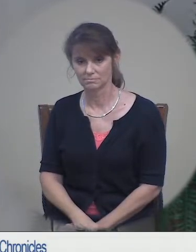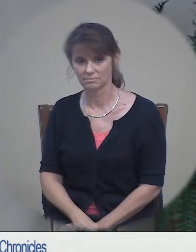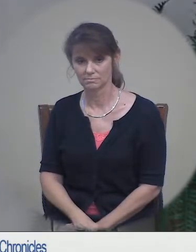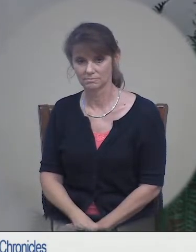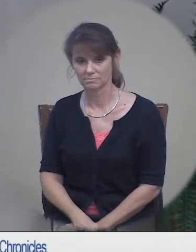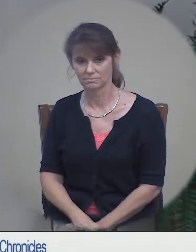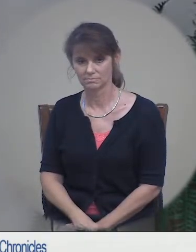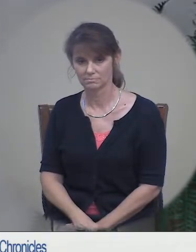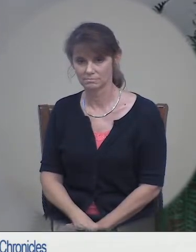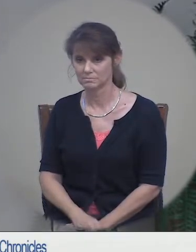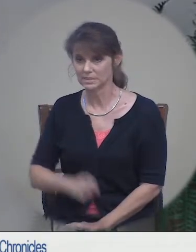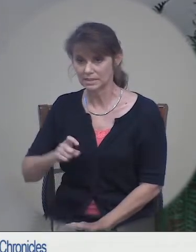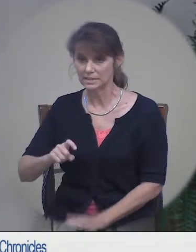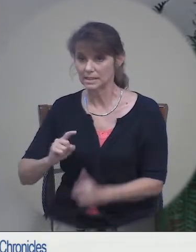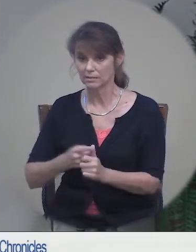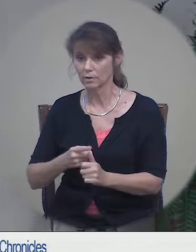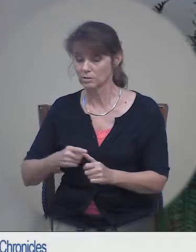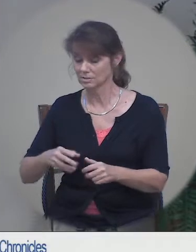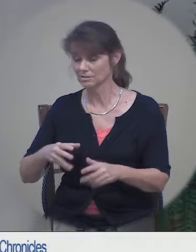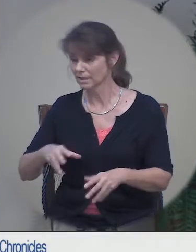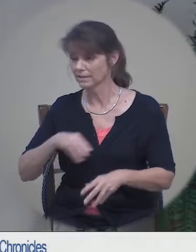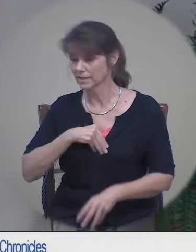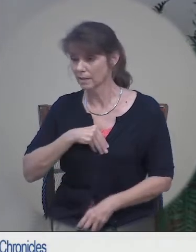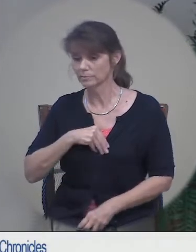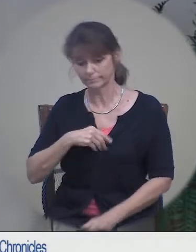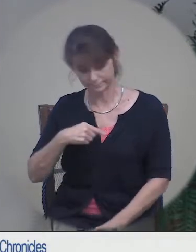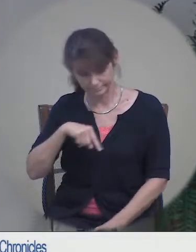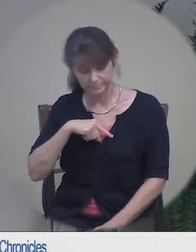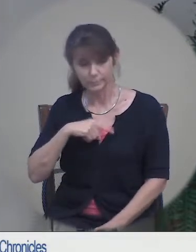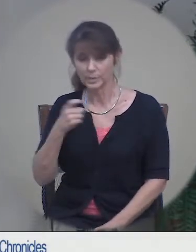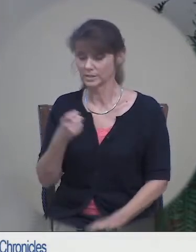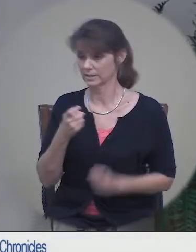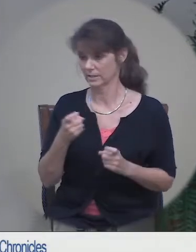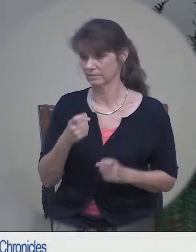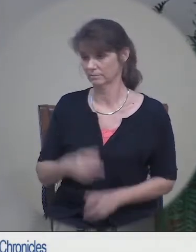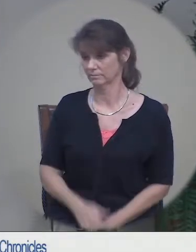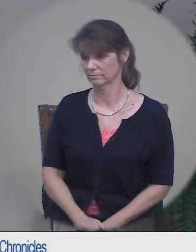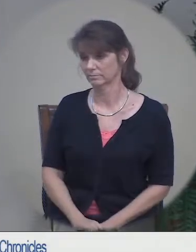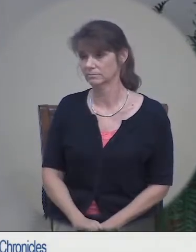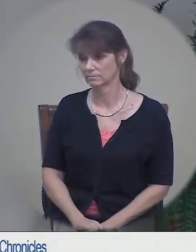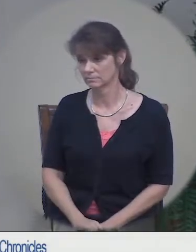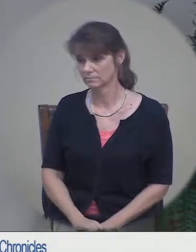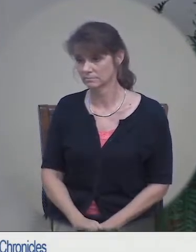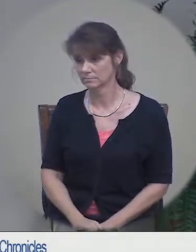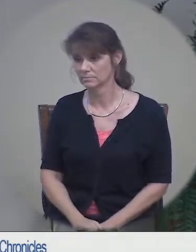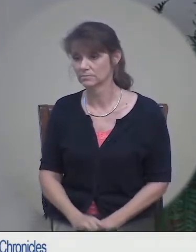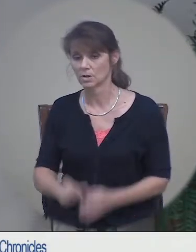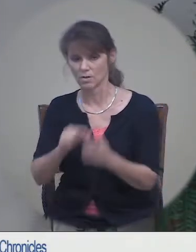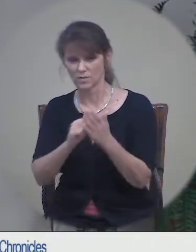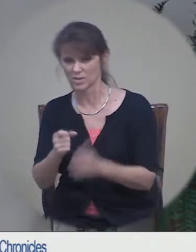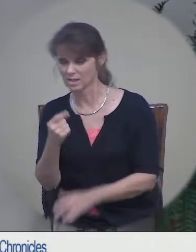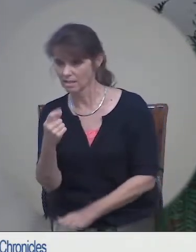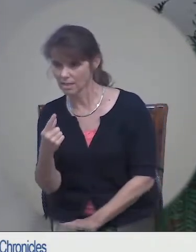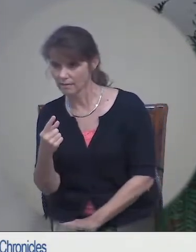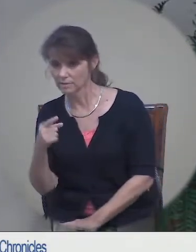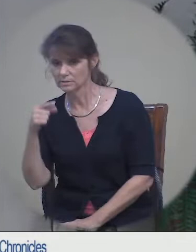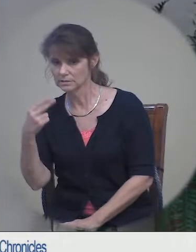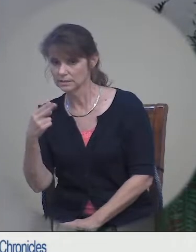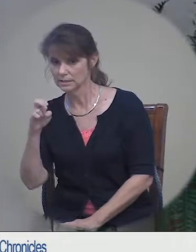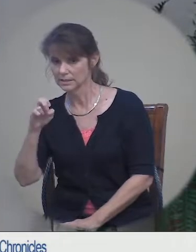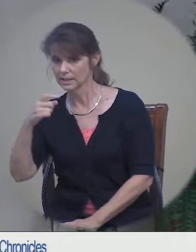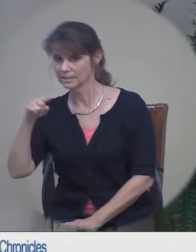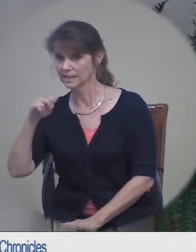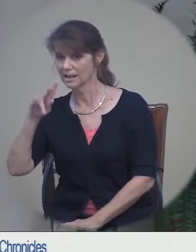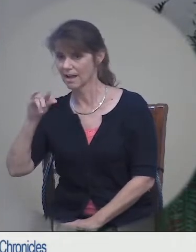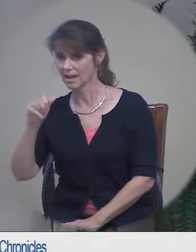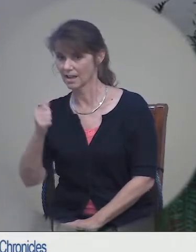I think it's neat in verse 11. How does he speak to the Levites? Look at verse 11. How does he address the Levites